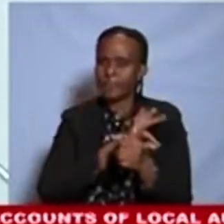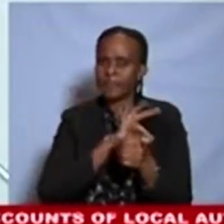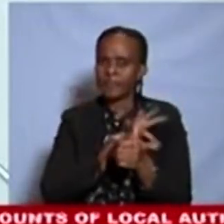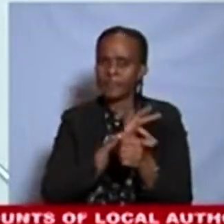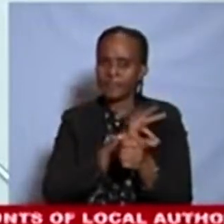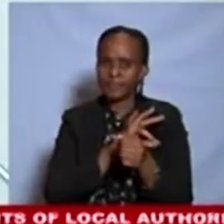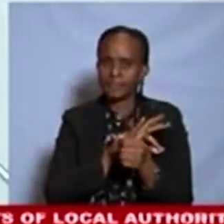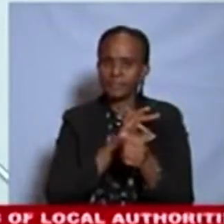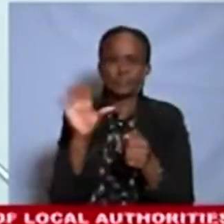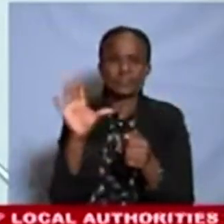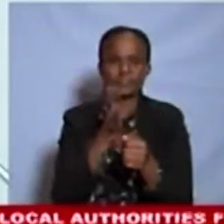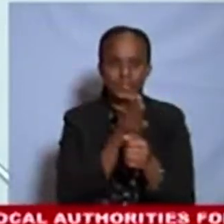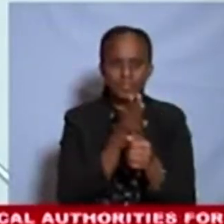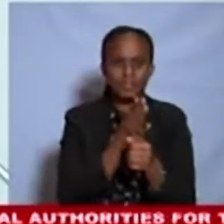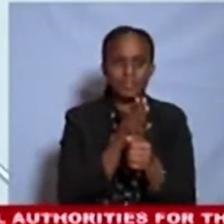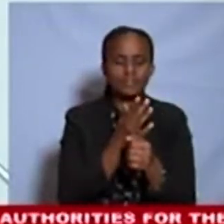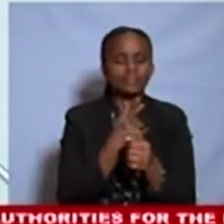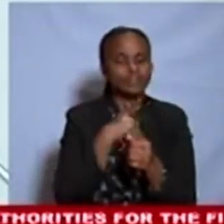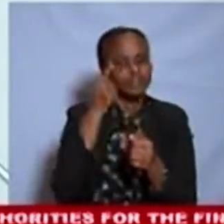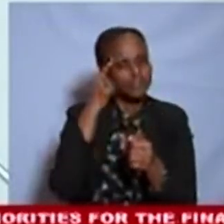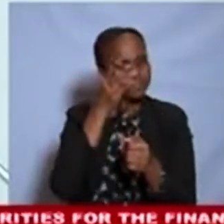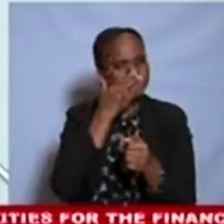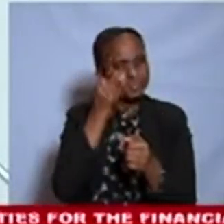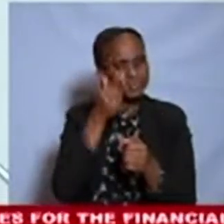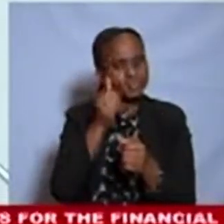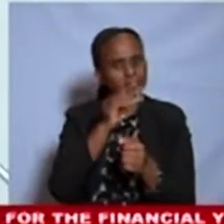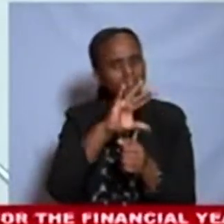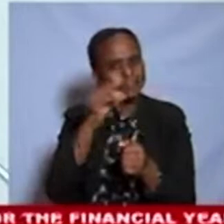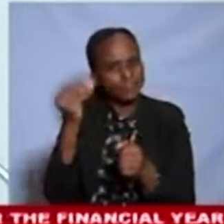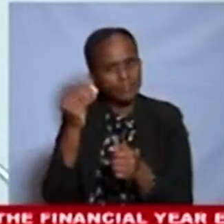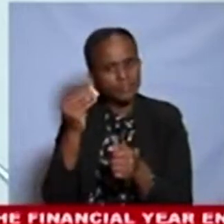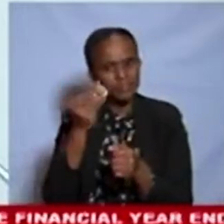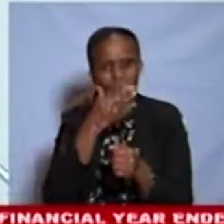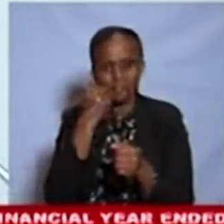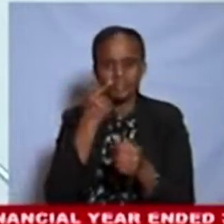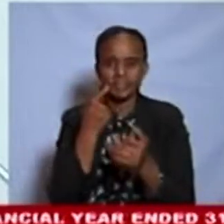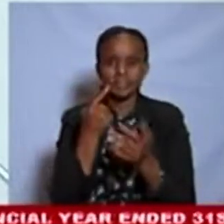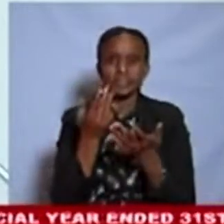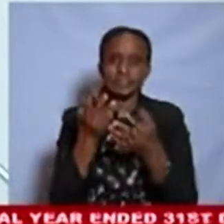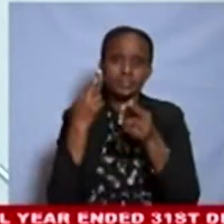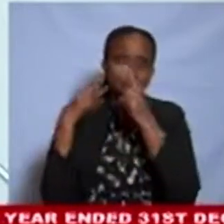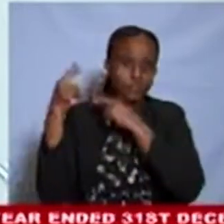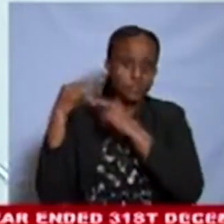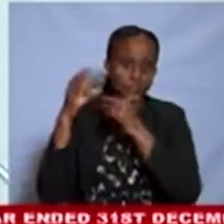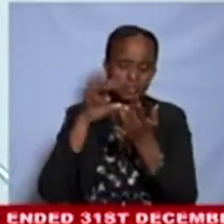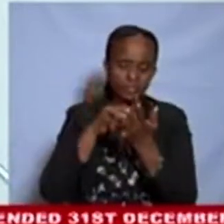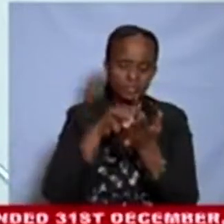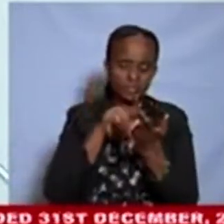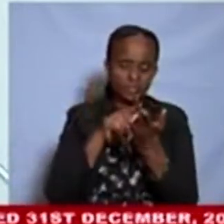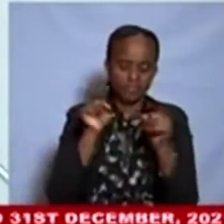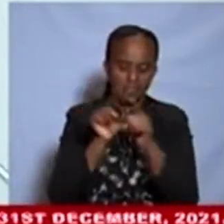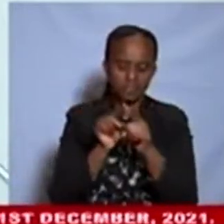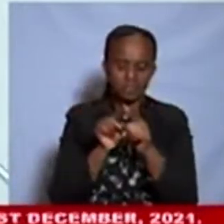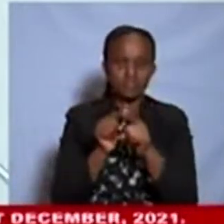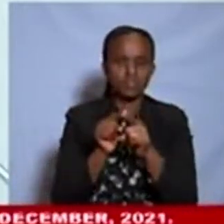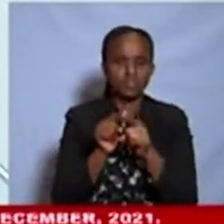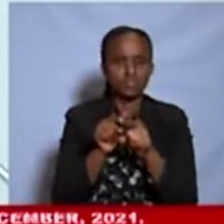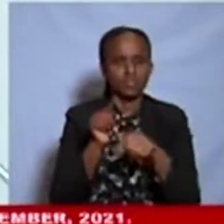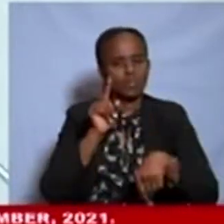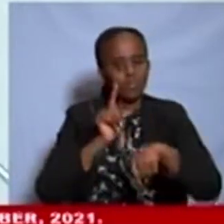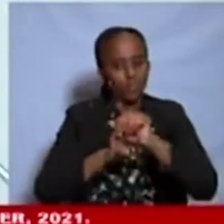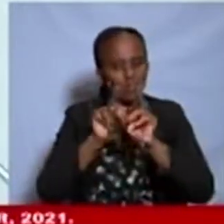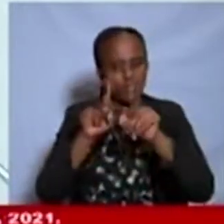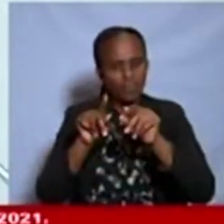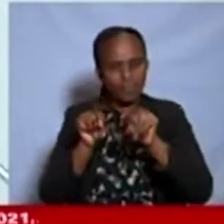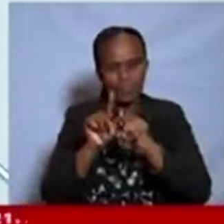when he comes back. So I think the best, as we are going, look at, review the matter, and this layer off this person,